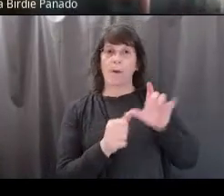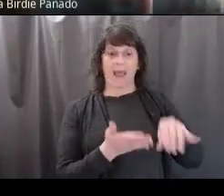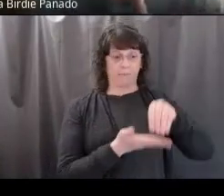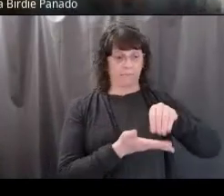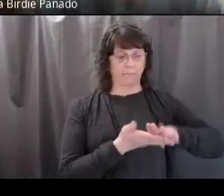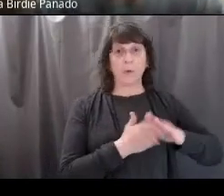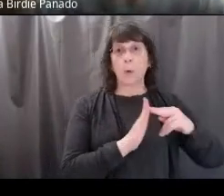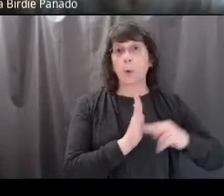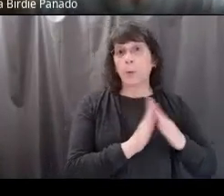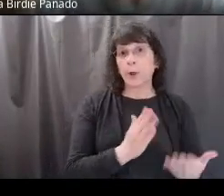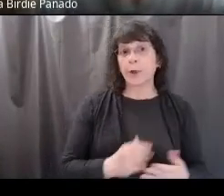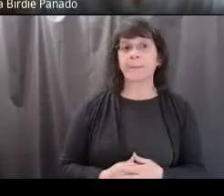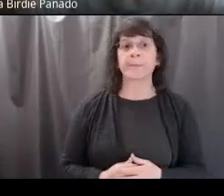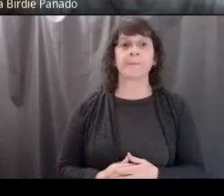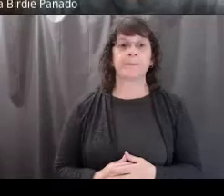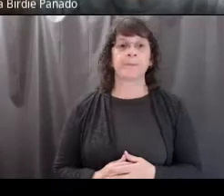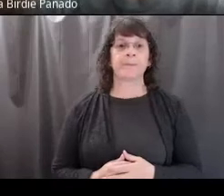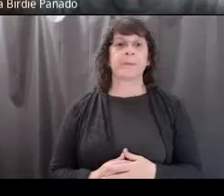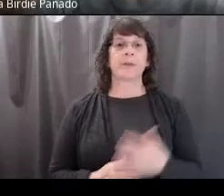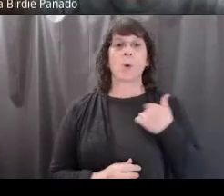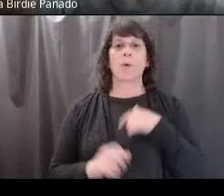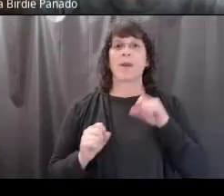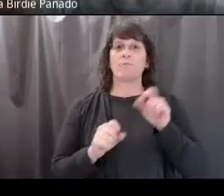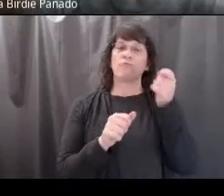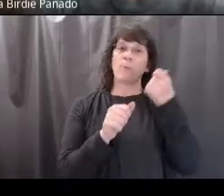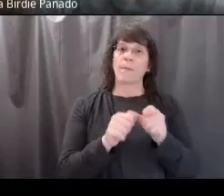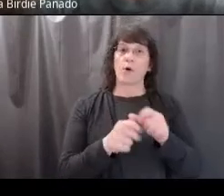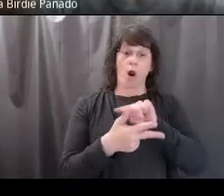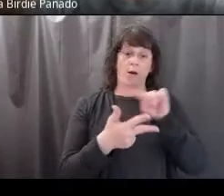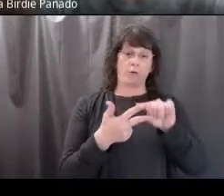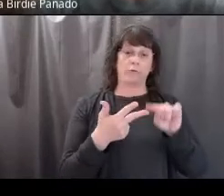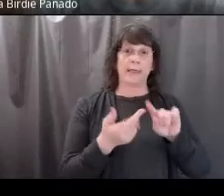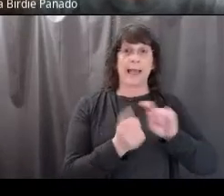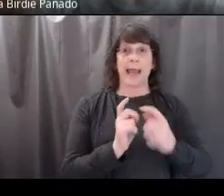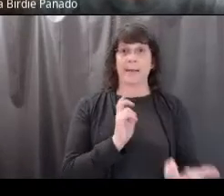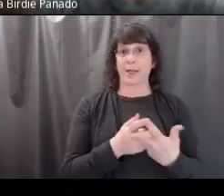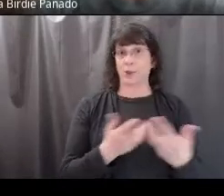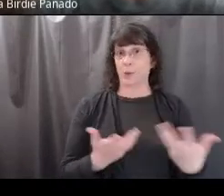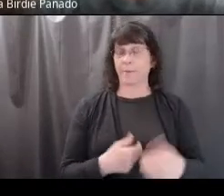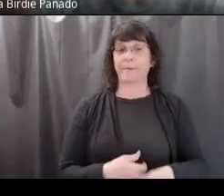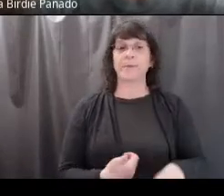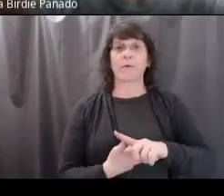in your notebook so that we can remember what our 3 adaptations are.